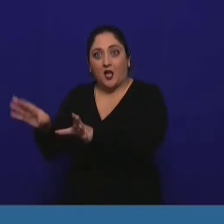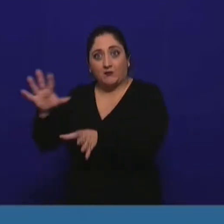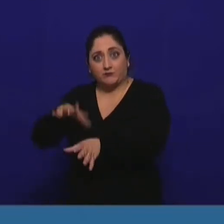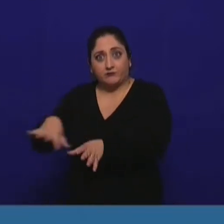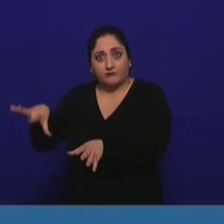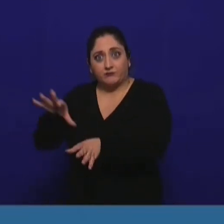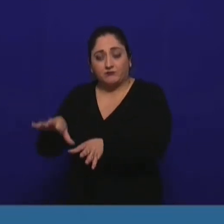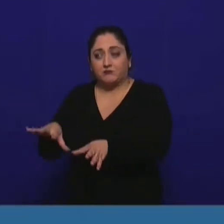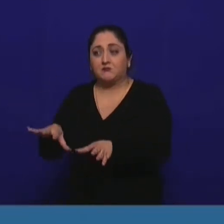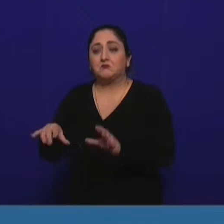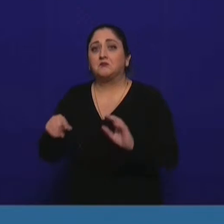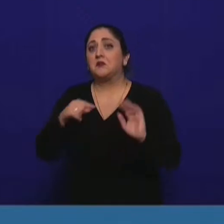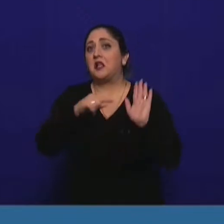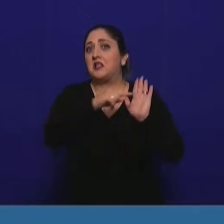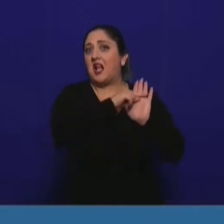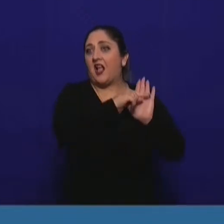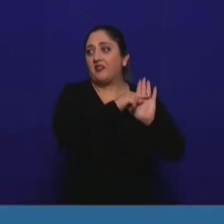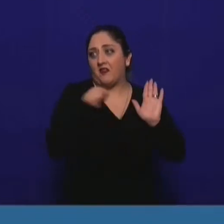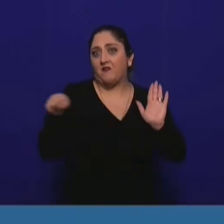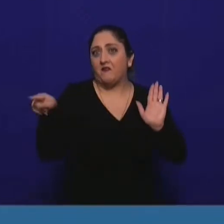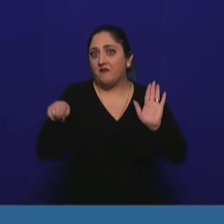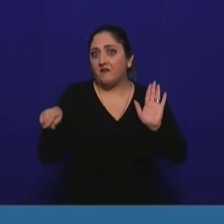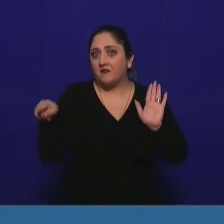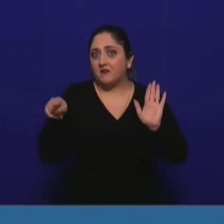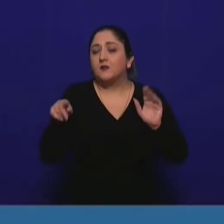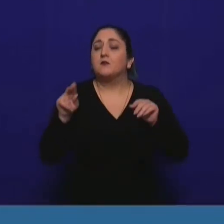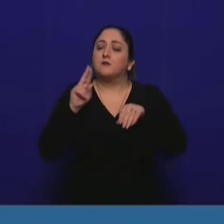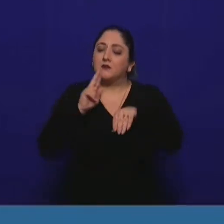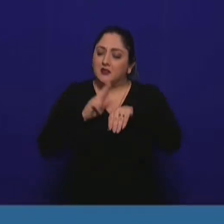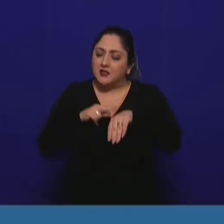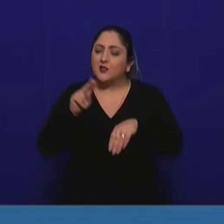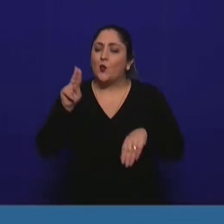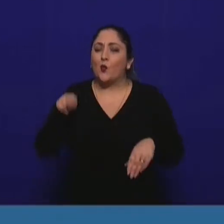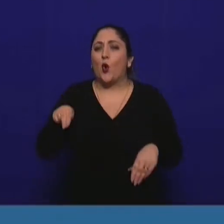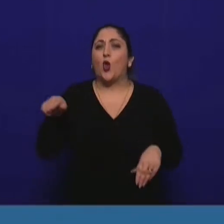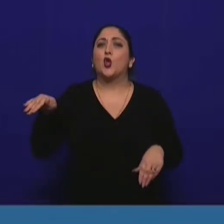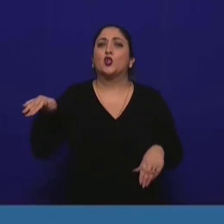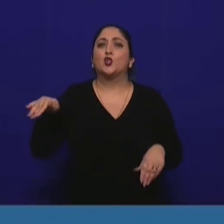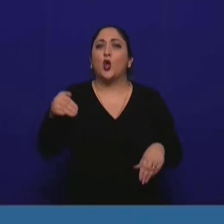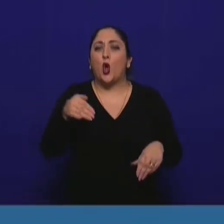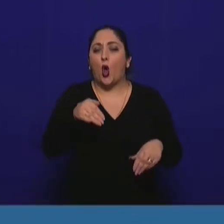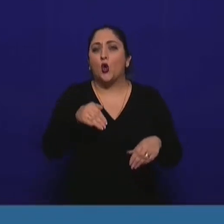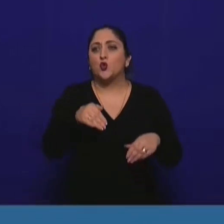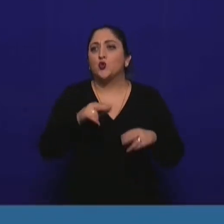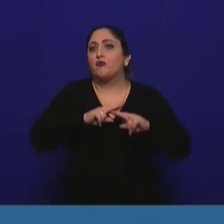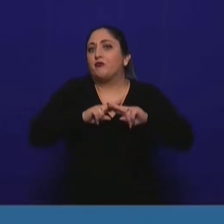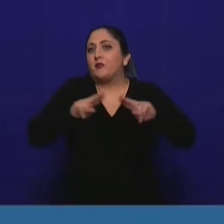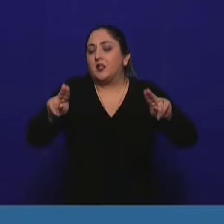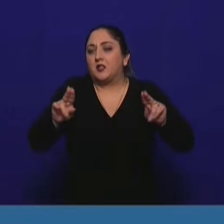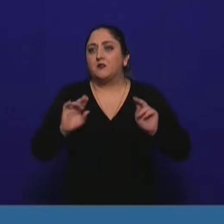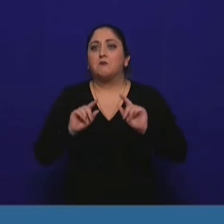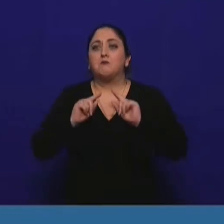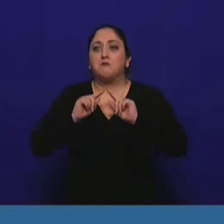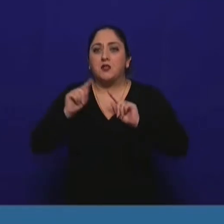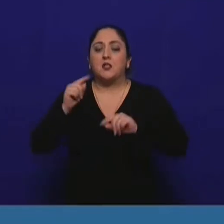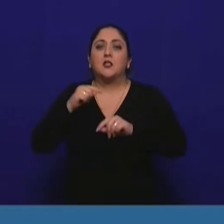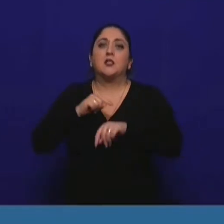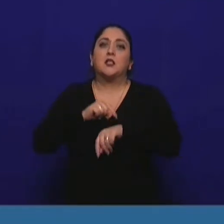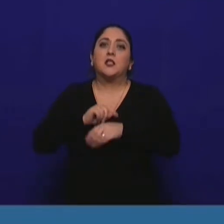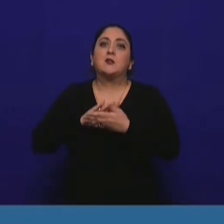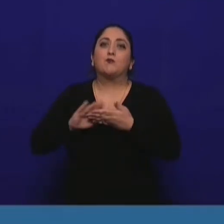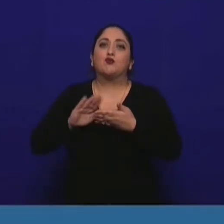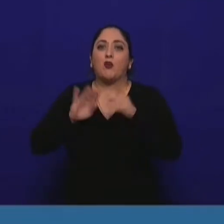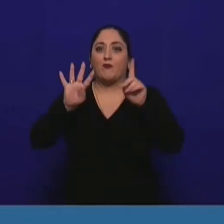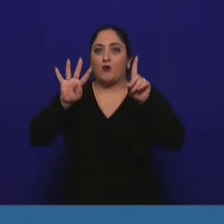ħarġu pożittiv li aħna naqbduhom il-każijiet tagħna huma wkoll ikun jistgħu mbagħad joħorġu minn kwarantina la darba joħroġ il-każ